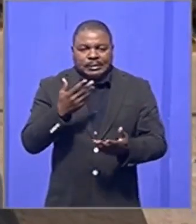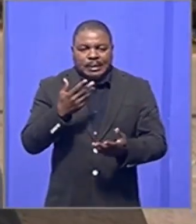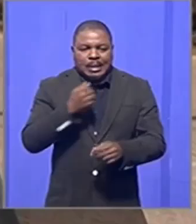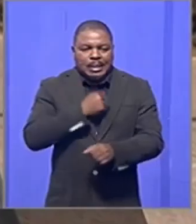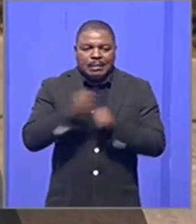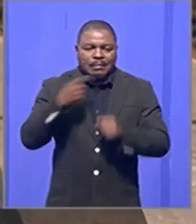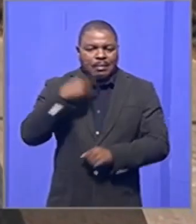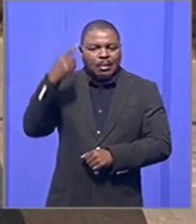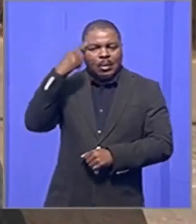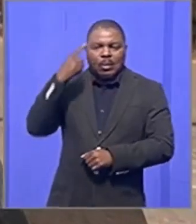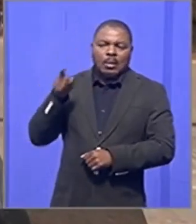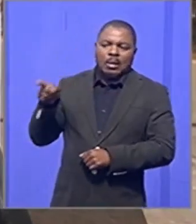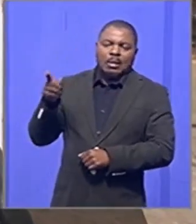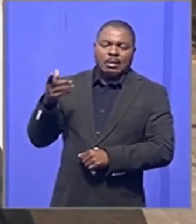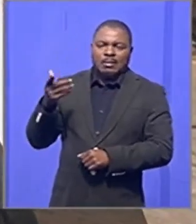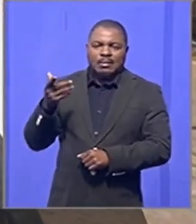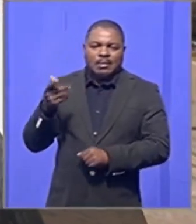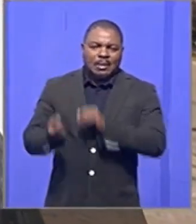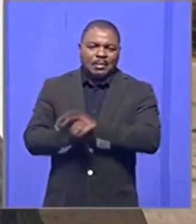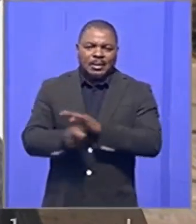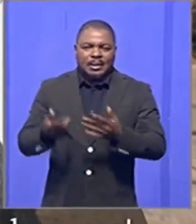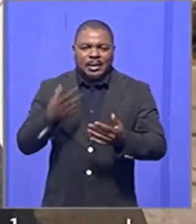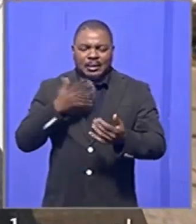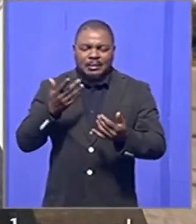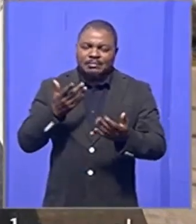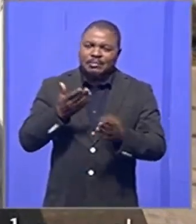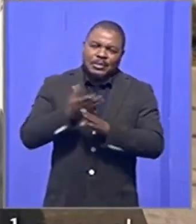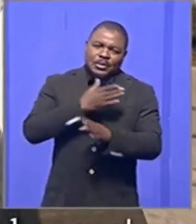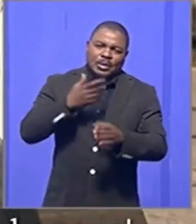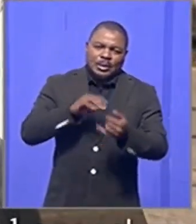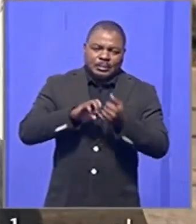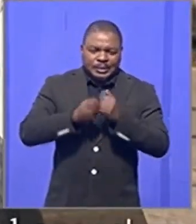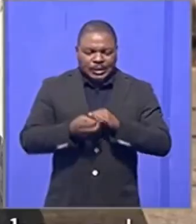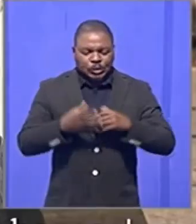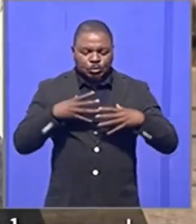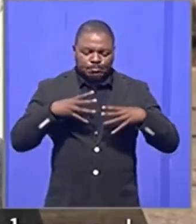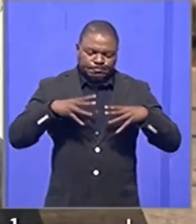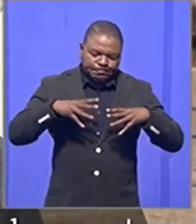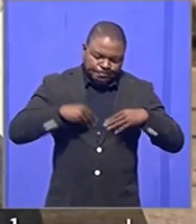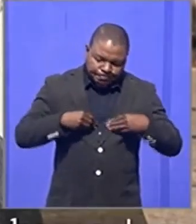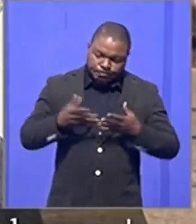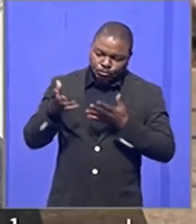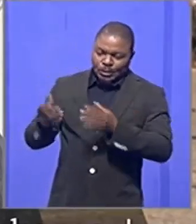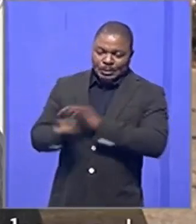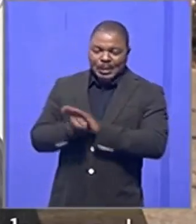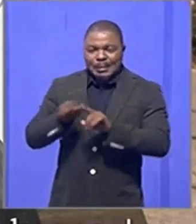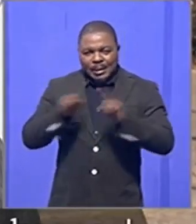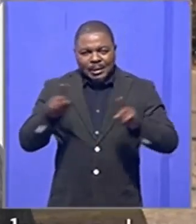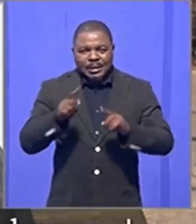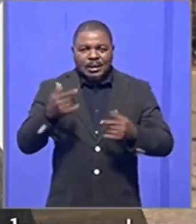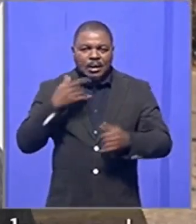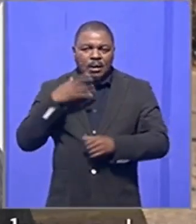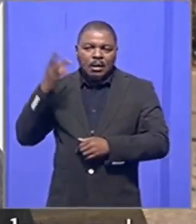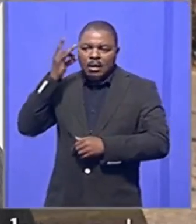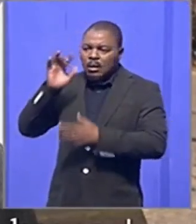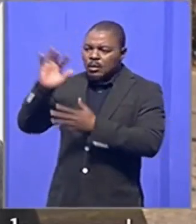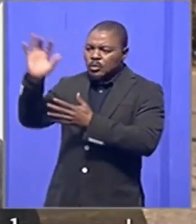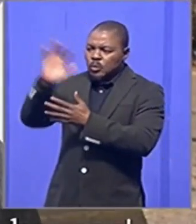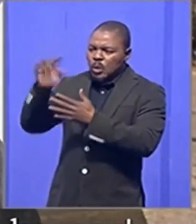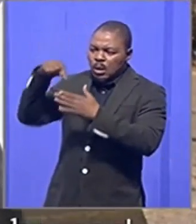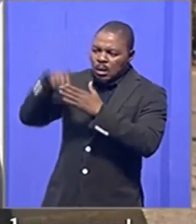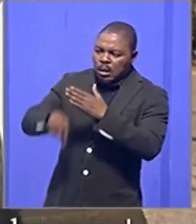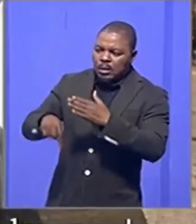a neng ke ntse ke le ka gore ke re ke ya amohela mara he ha ke fumana the depth of this thing ha ke